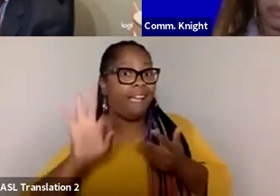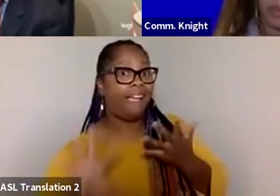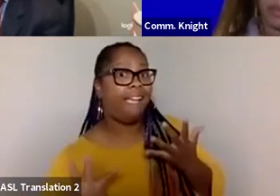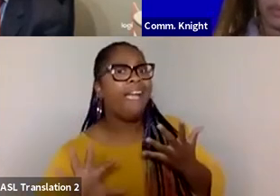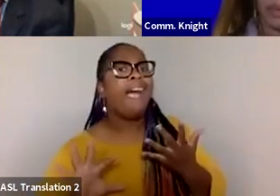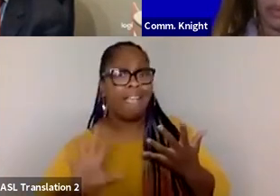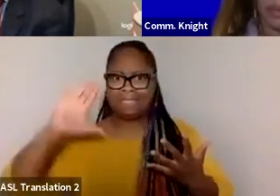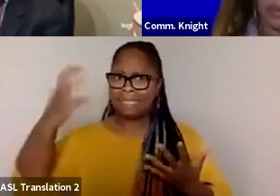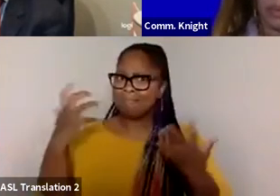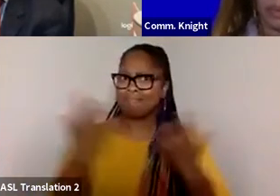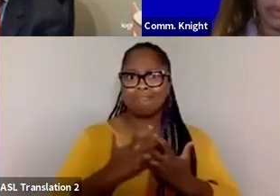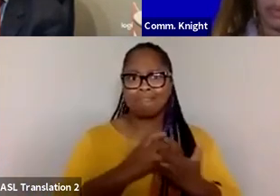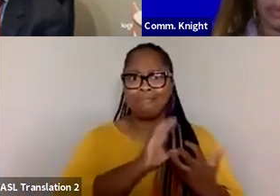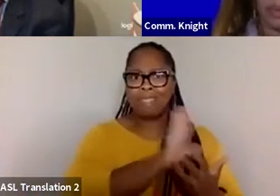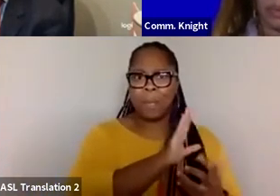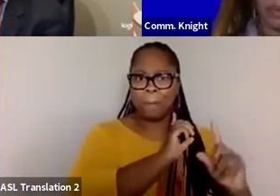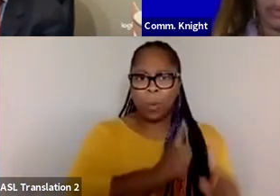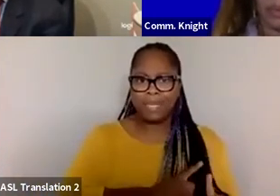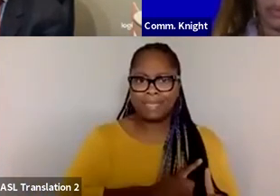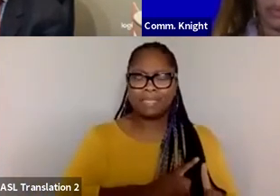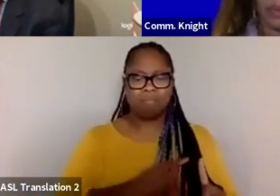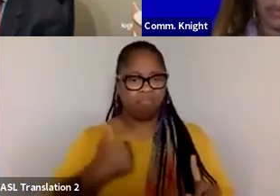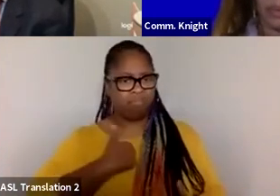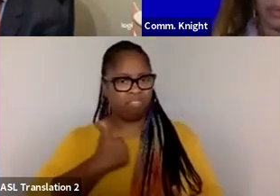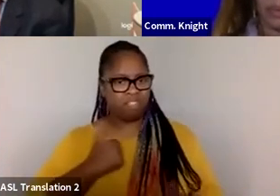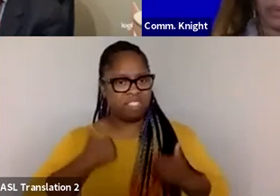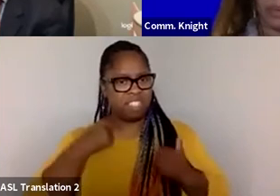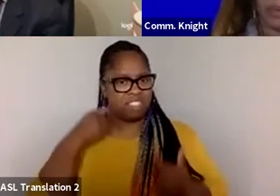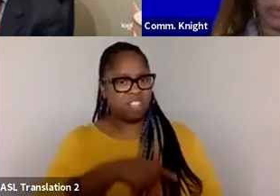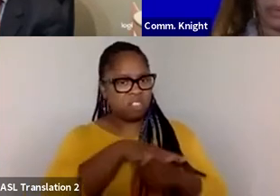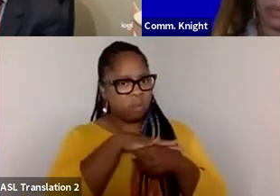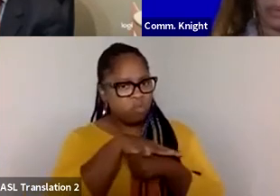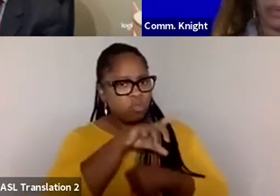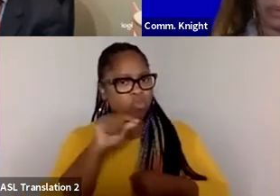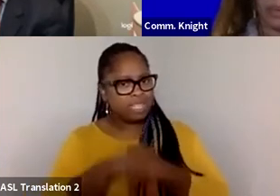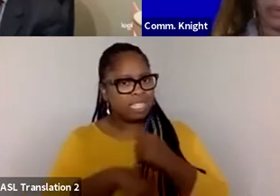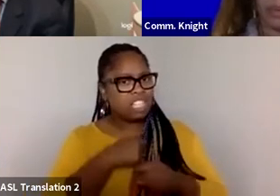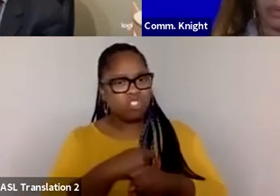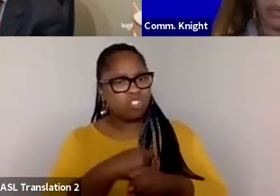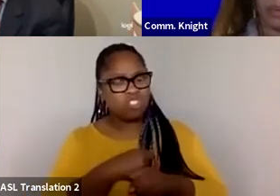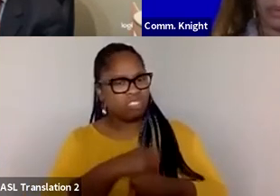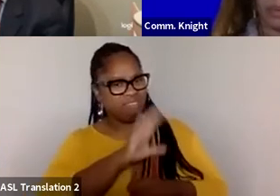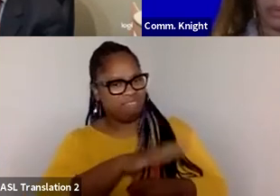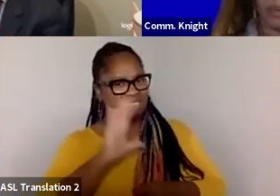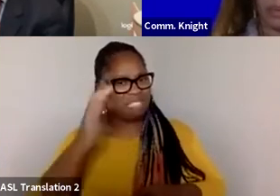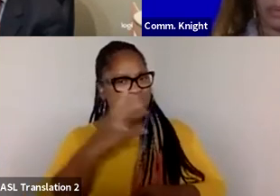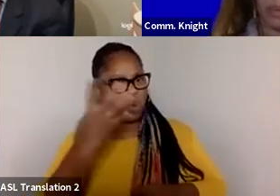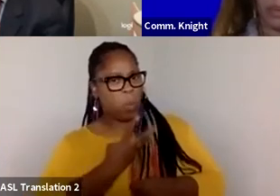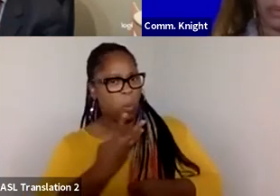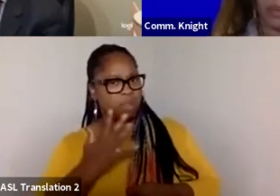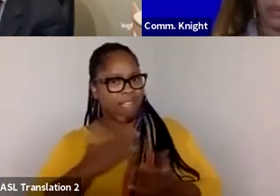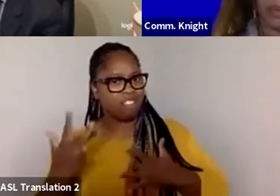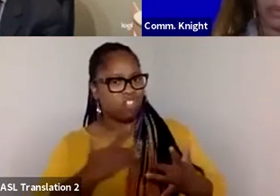justifies all of their points, and as a 20-year resident of this neighborhood, pretty much ignores all of my